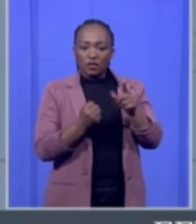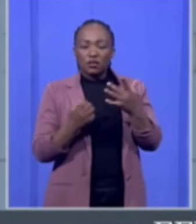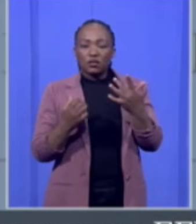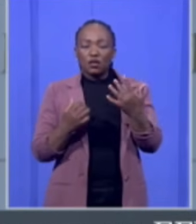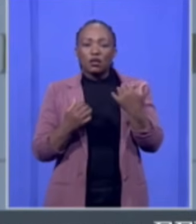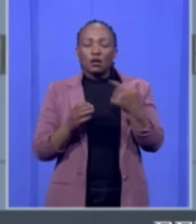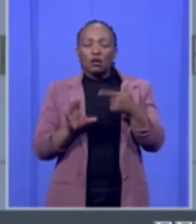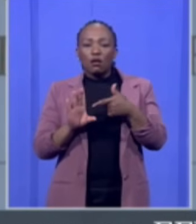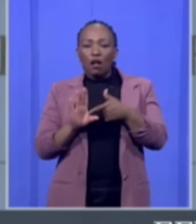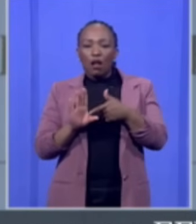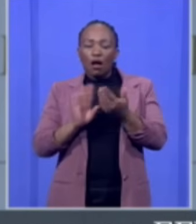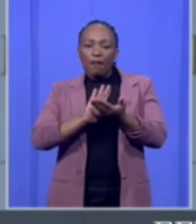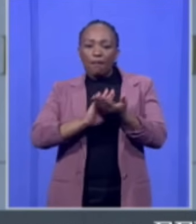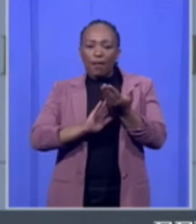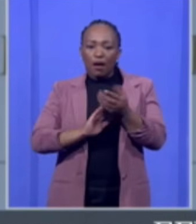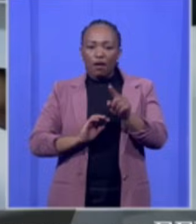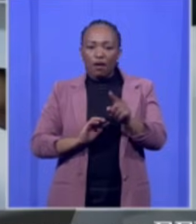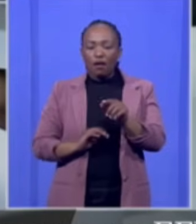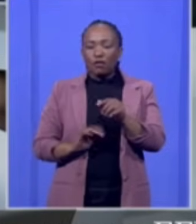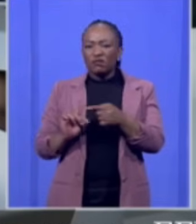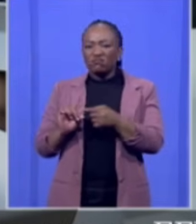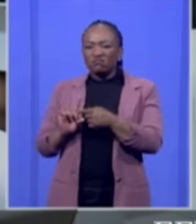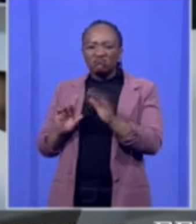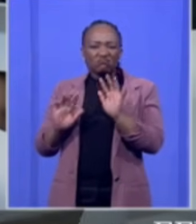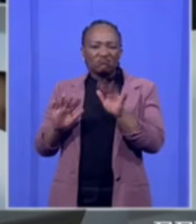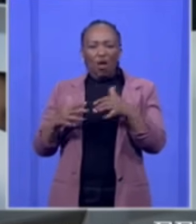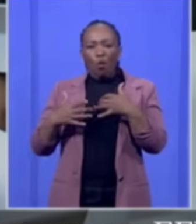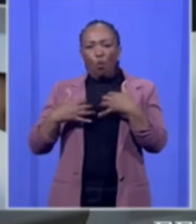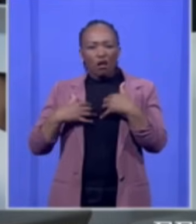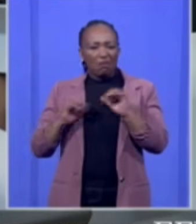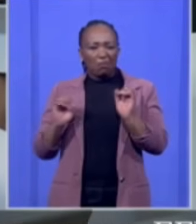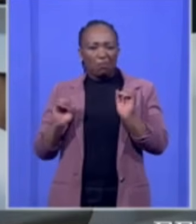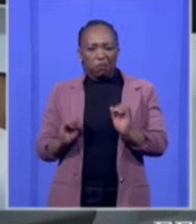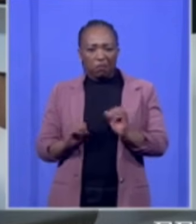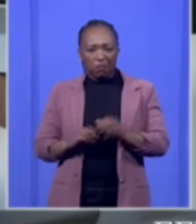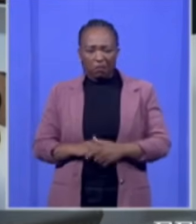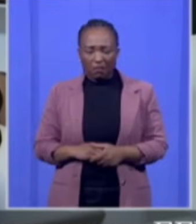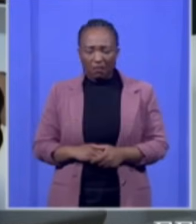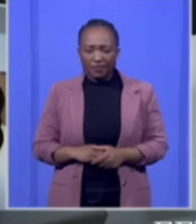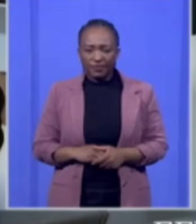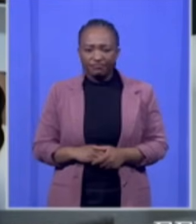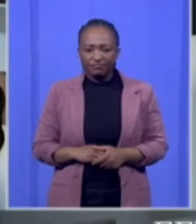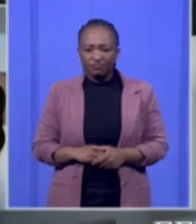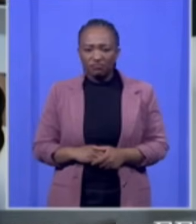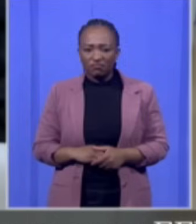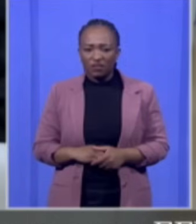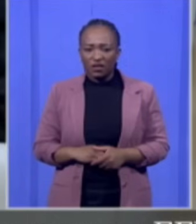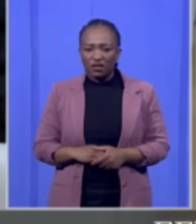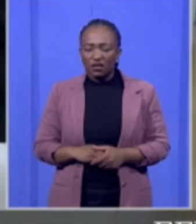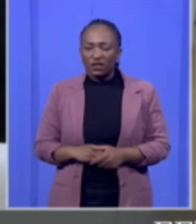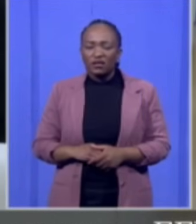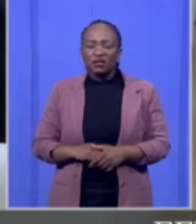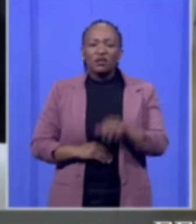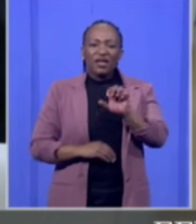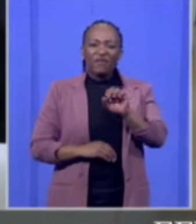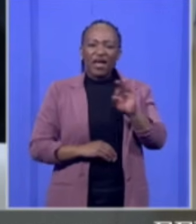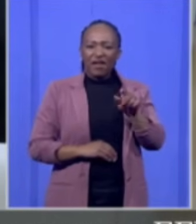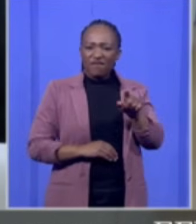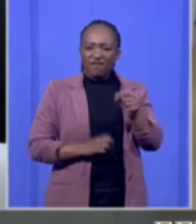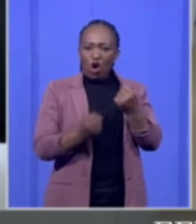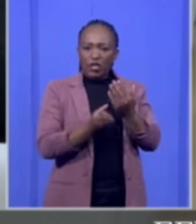mafura, Mashatile o bonahetse a sa ngongorehiswa ke taba tsena. I'm not so worried about the EFF's